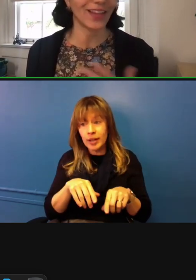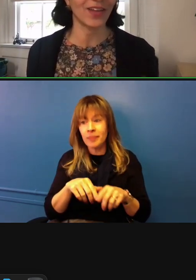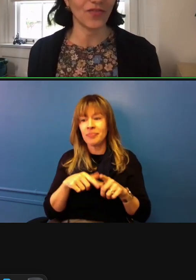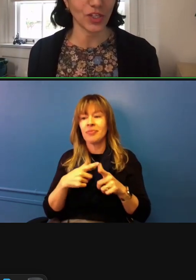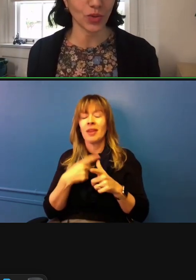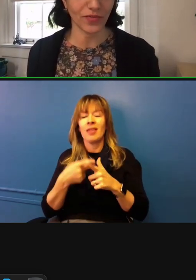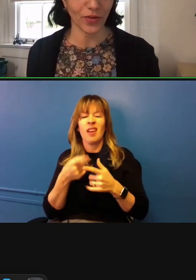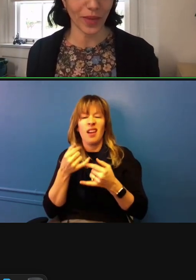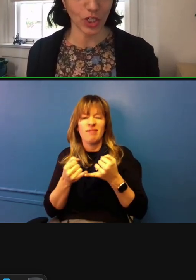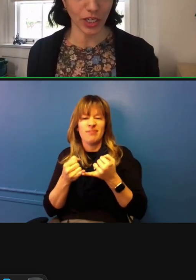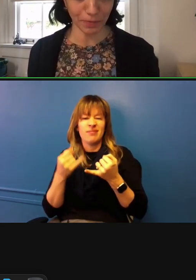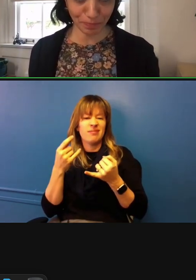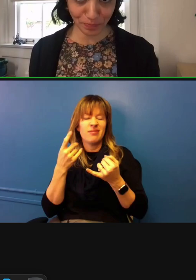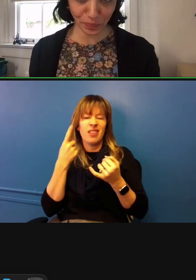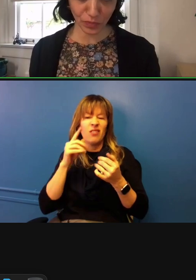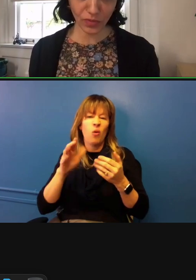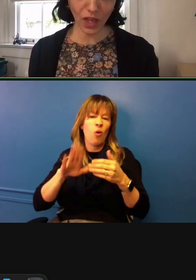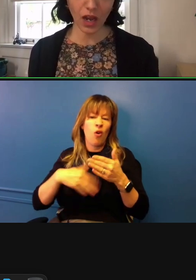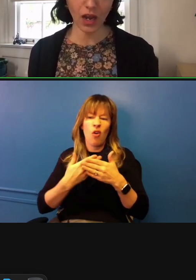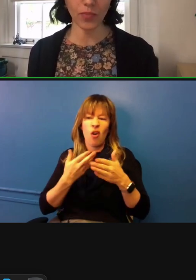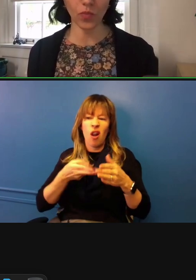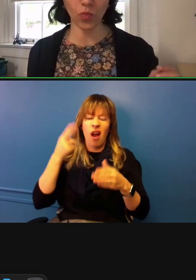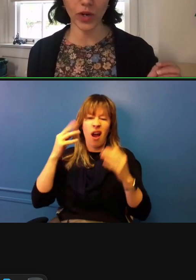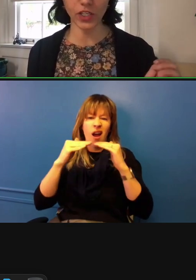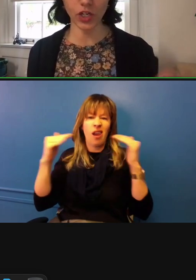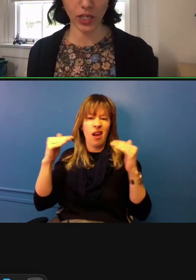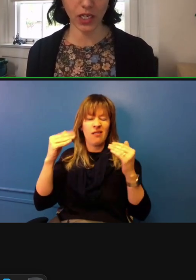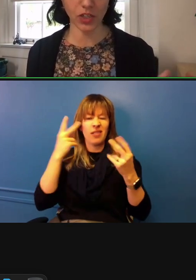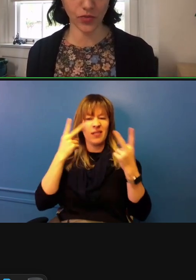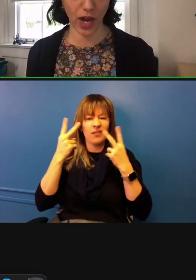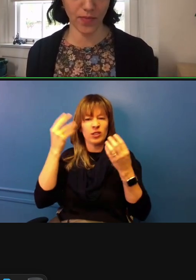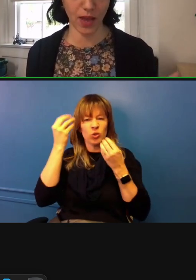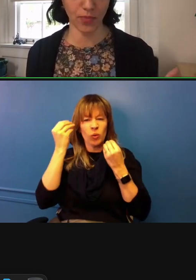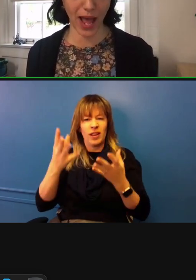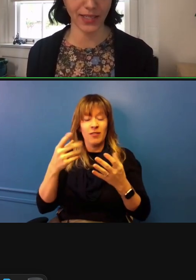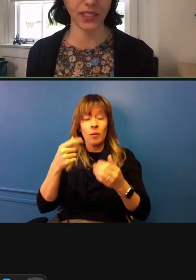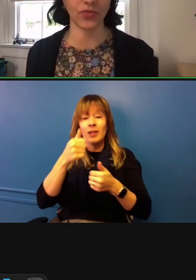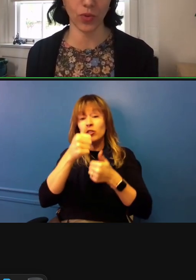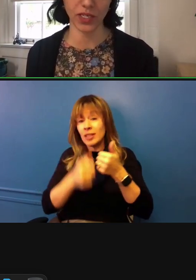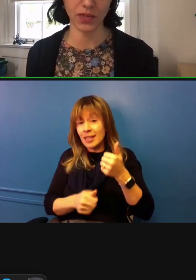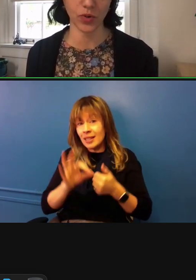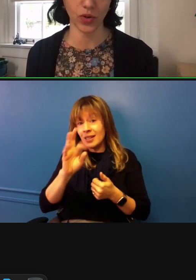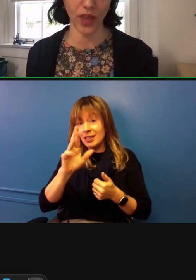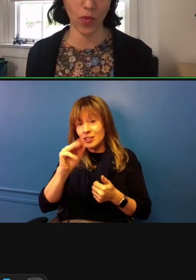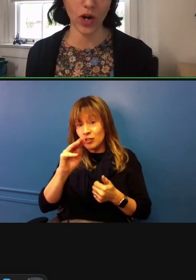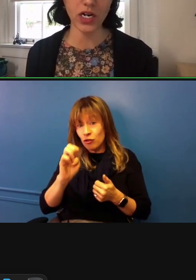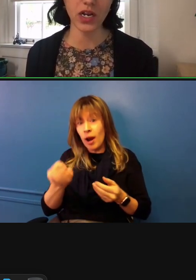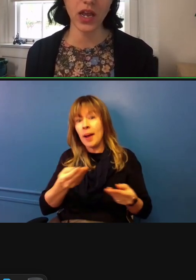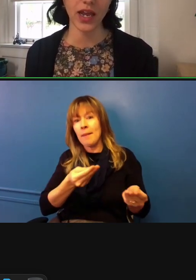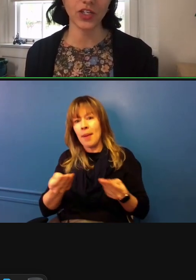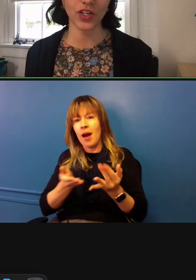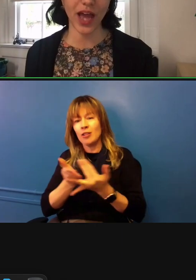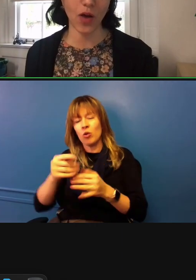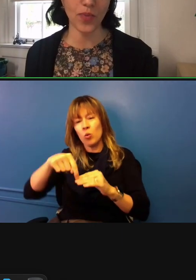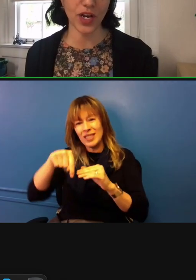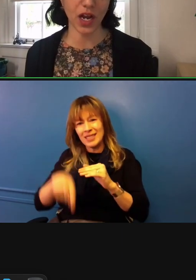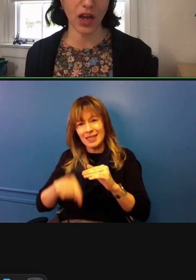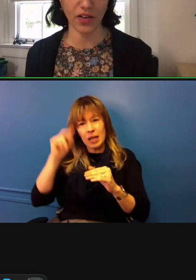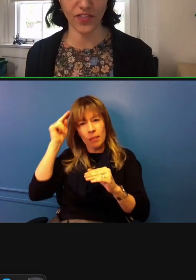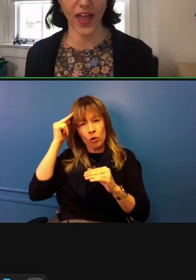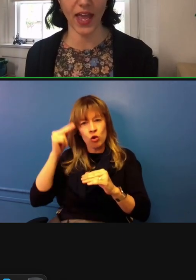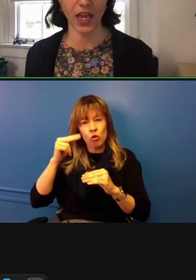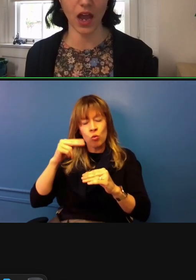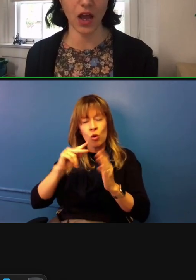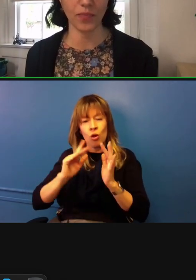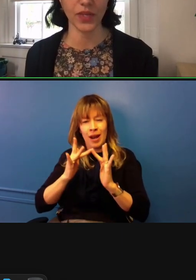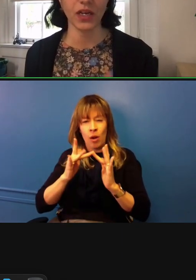for high-level visual information, we took each frame and passed it through a deep neural network and took the output